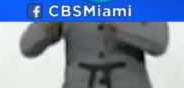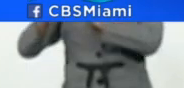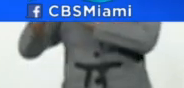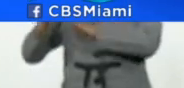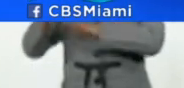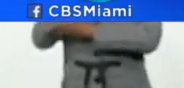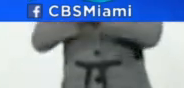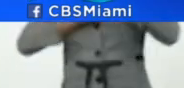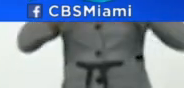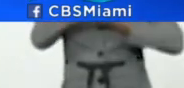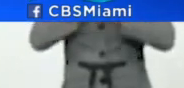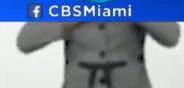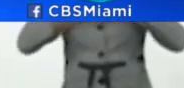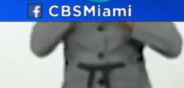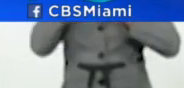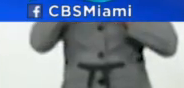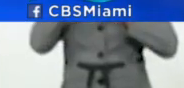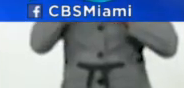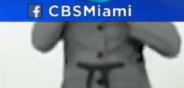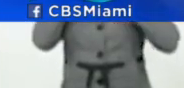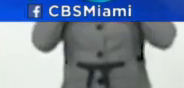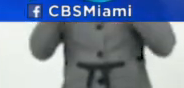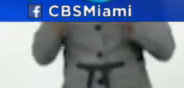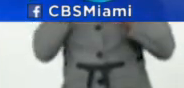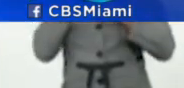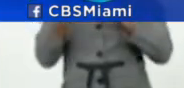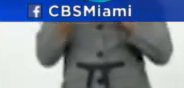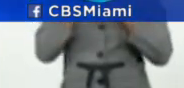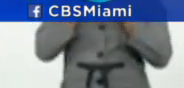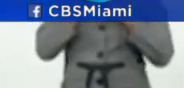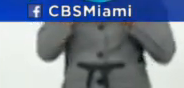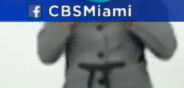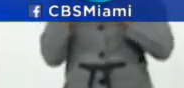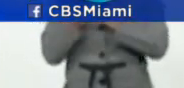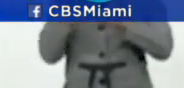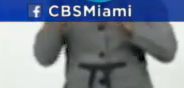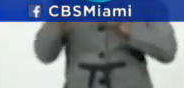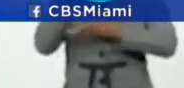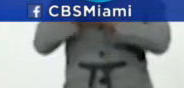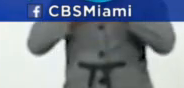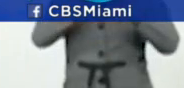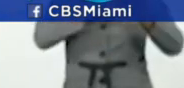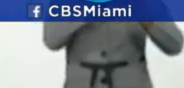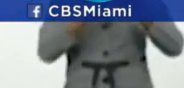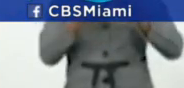appointment comes on the last day of the 8th Communist Party Congress, in which Díaz-Canel mentioned that he